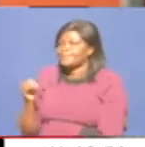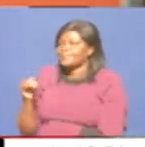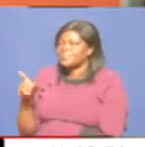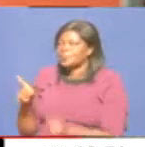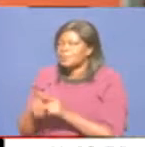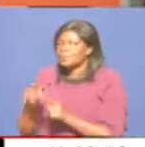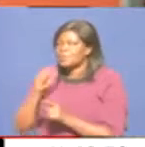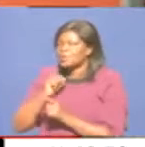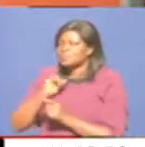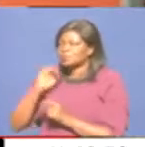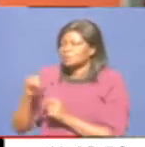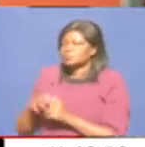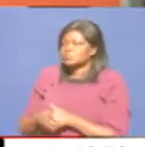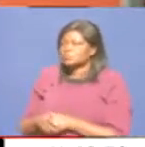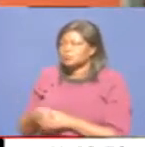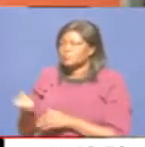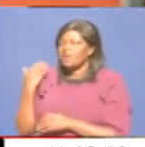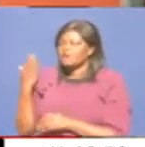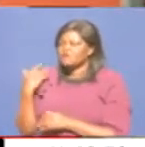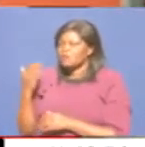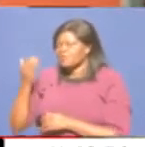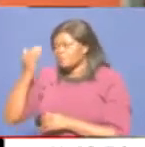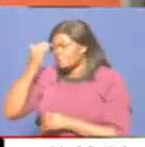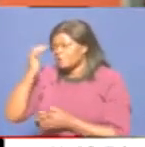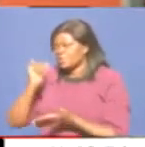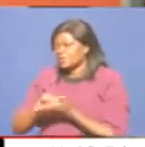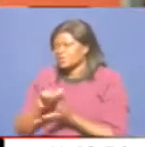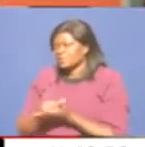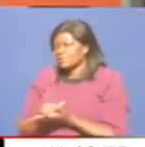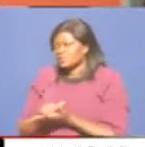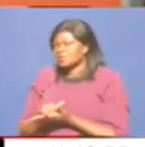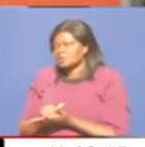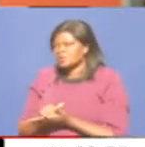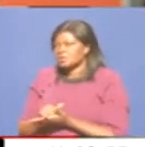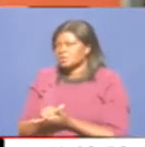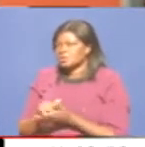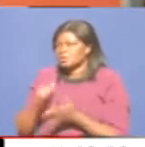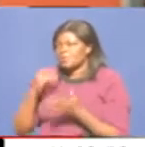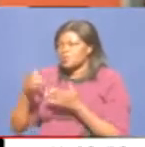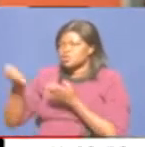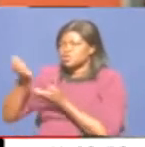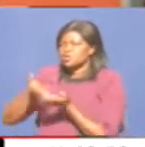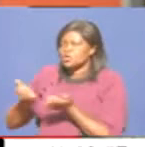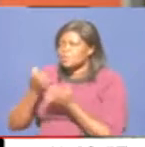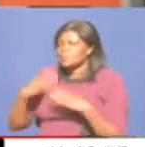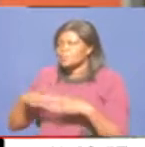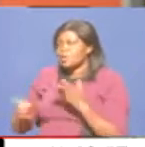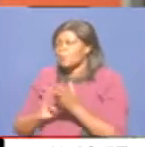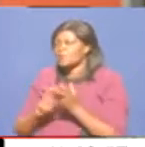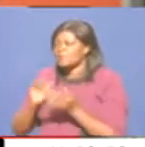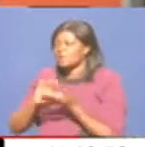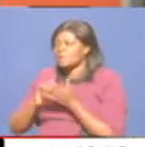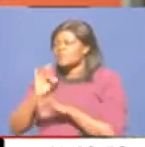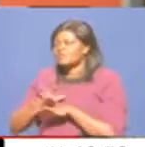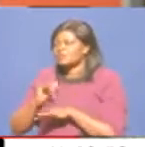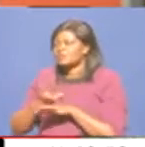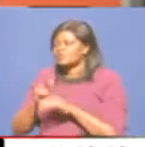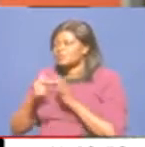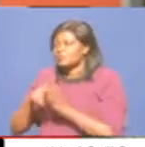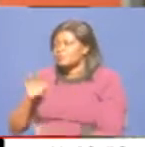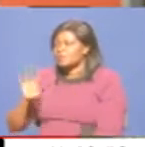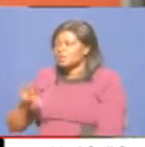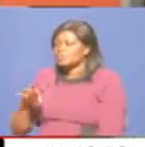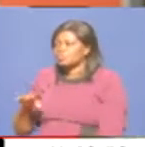know, in the past. Because remember this, that, you know, in terms of economy, how many people get affected? If you look at the Matatus, they have got to close